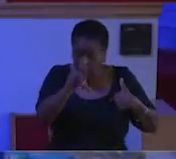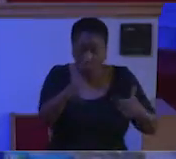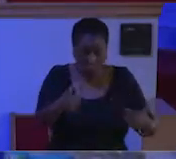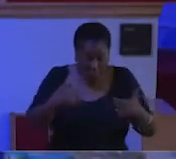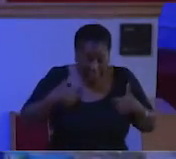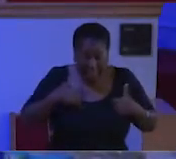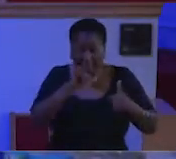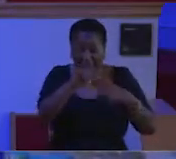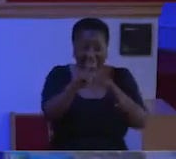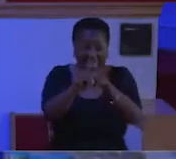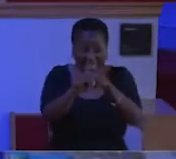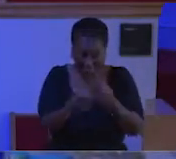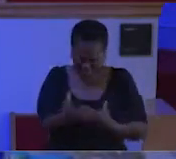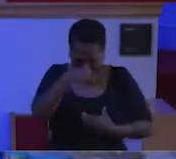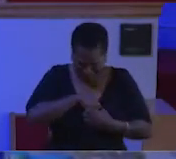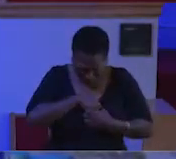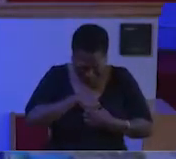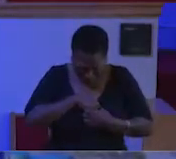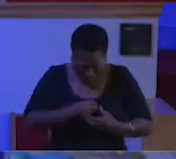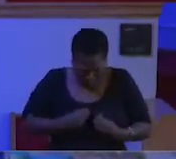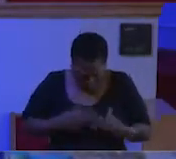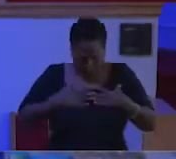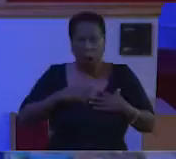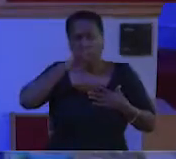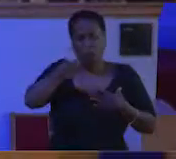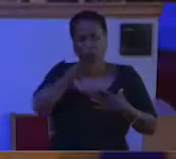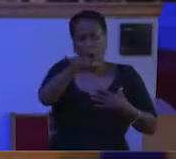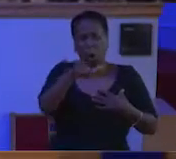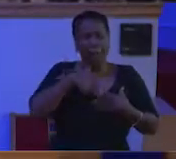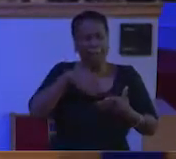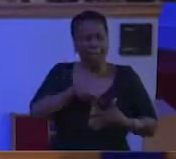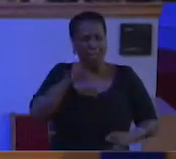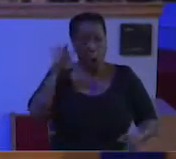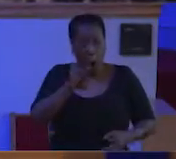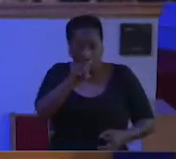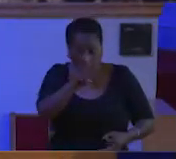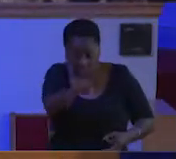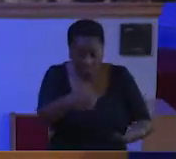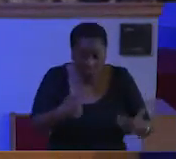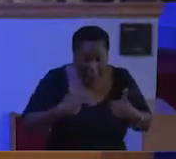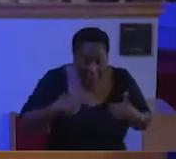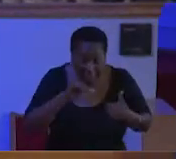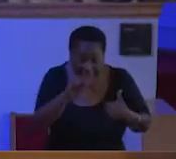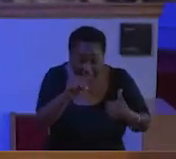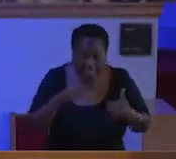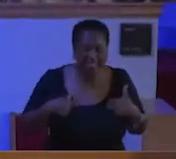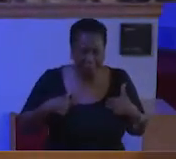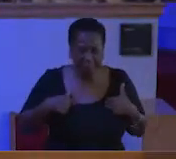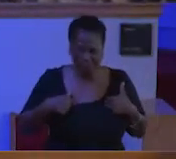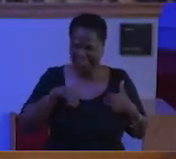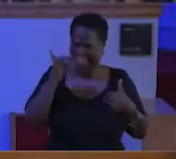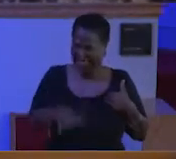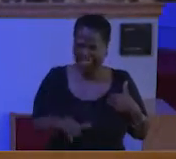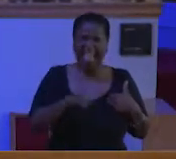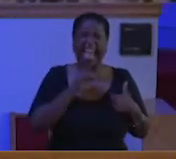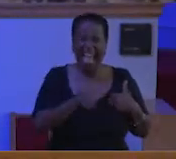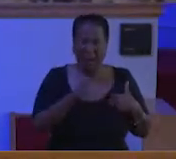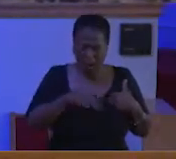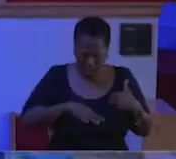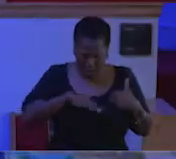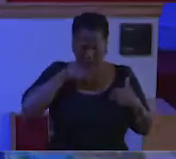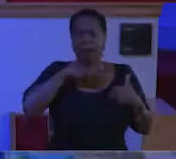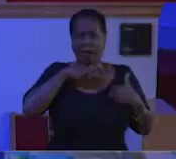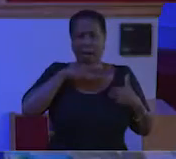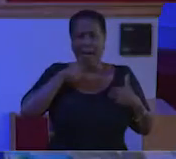it that'll put joy in your soul? Do you have it that'll give you a